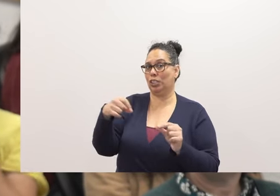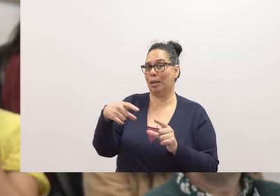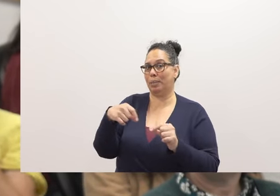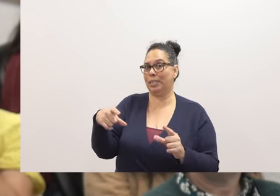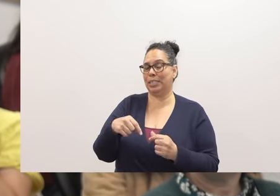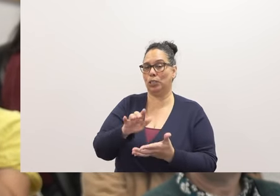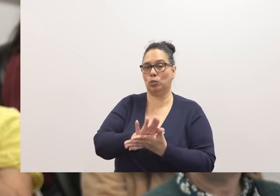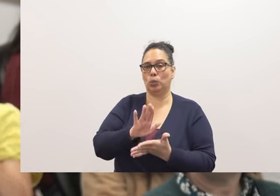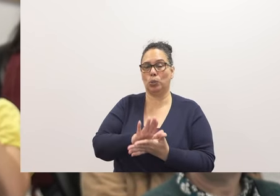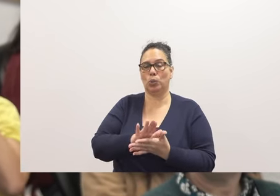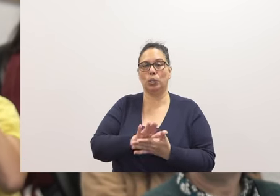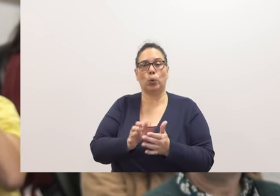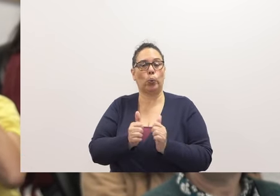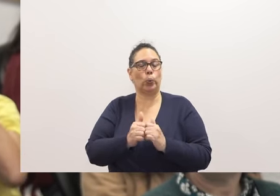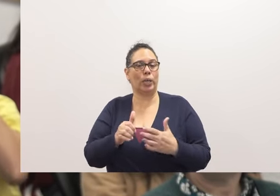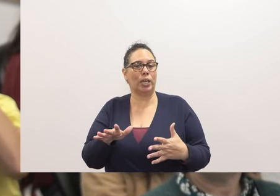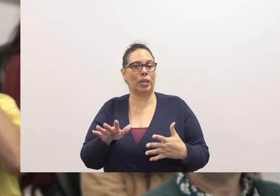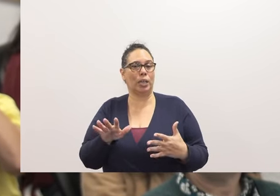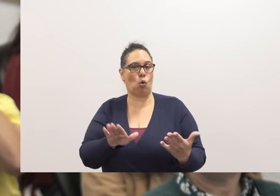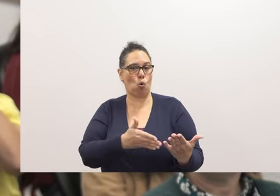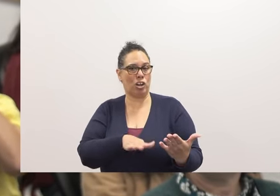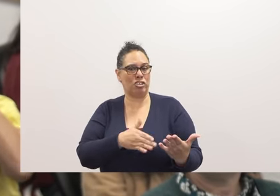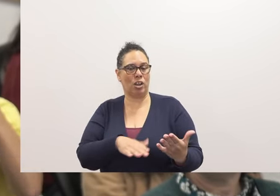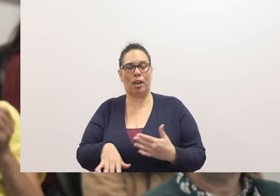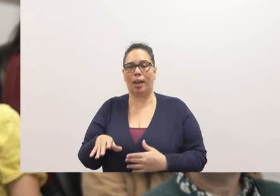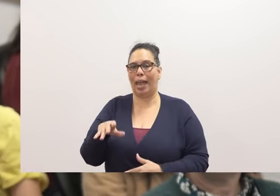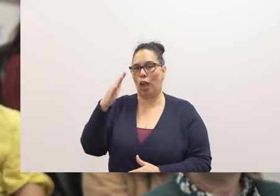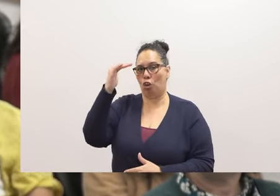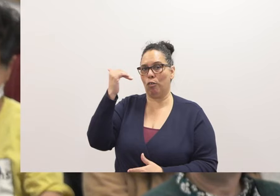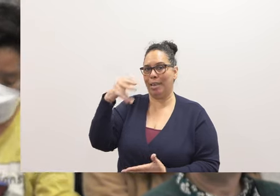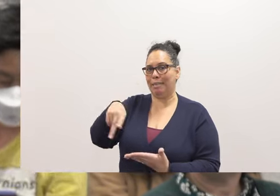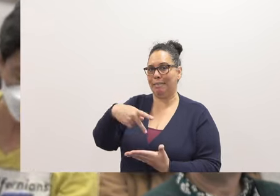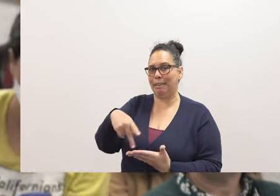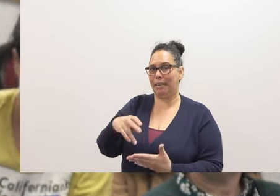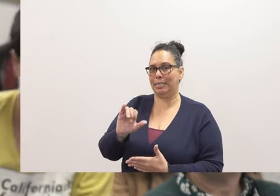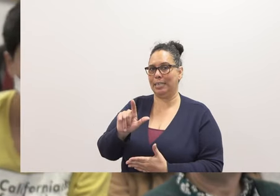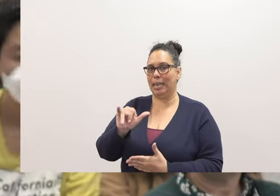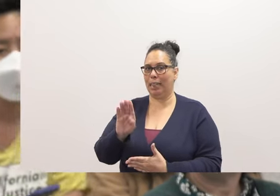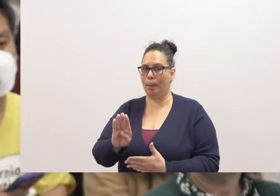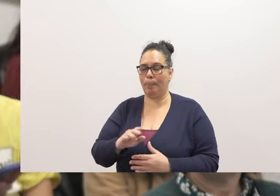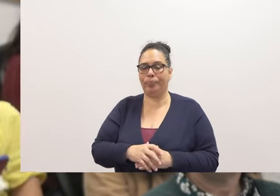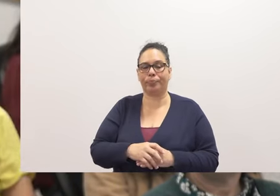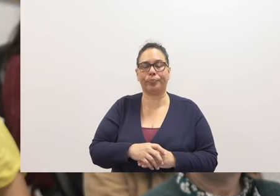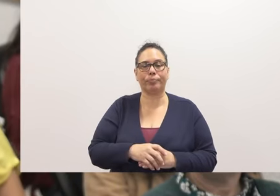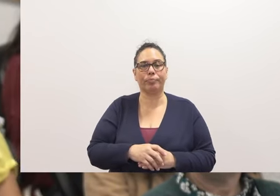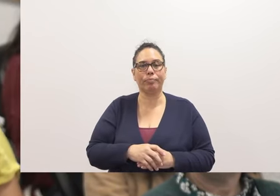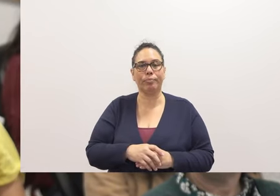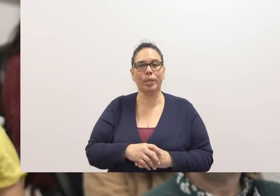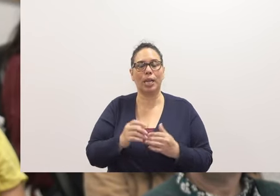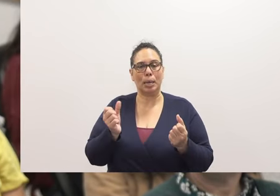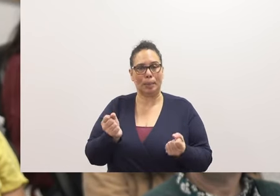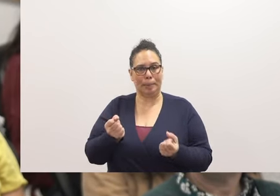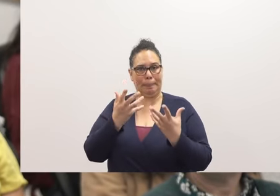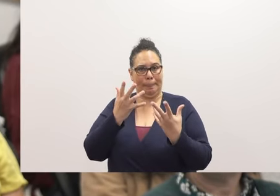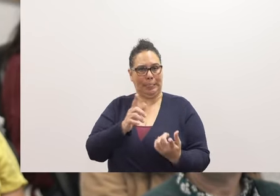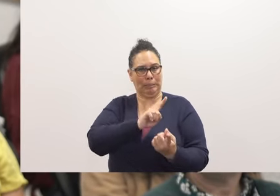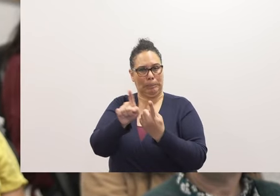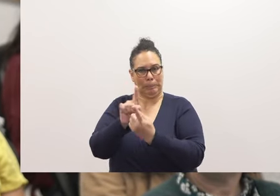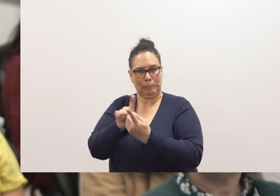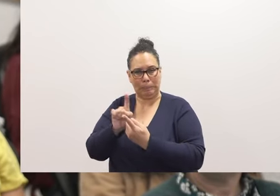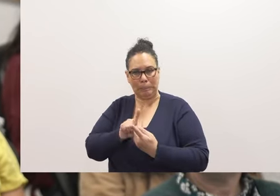orchestra and our Korean dance club. Many of our students came to introduce these other Japanese students in shadowing our